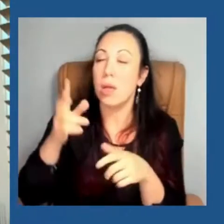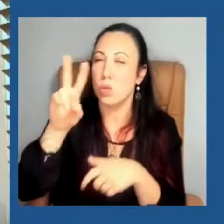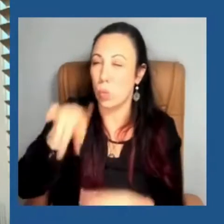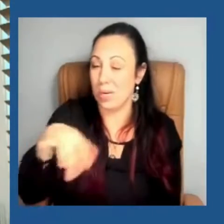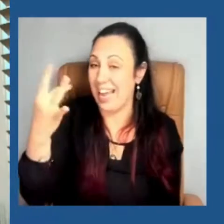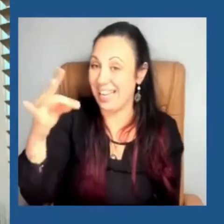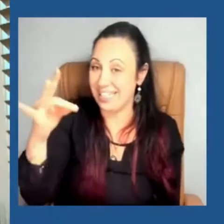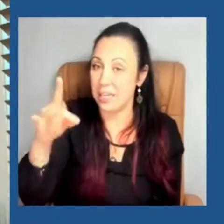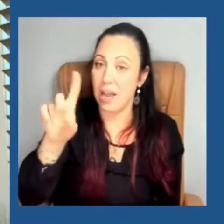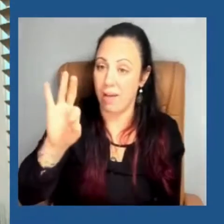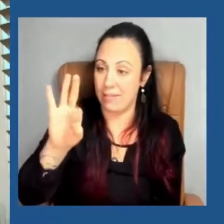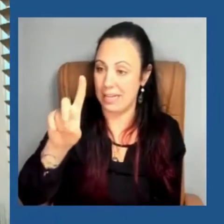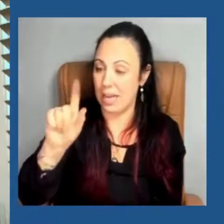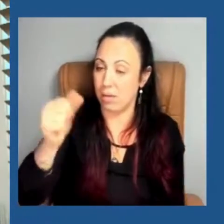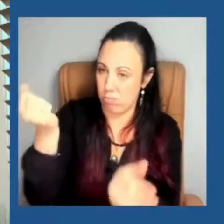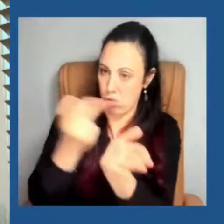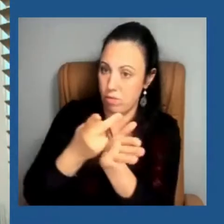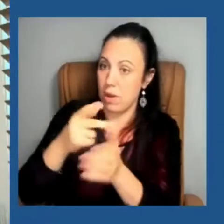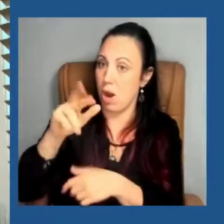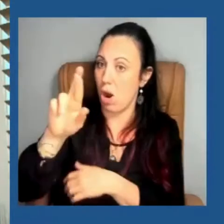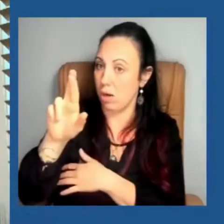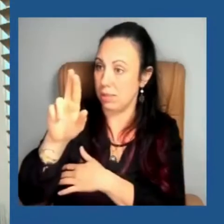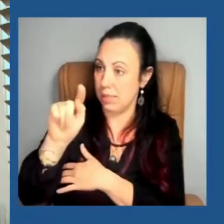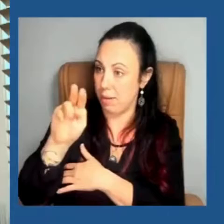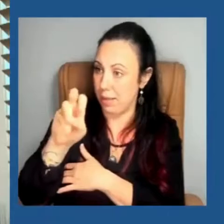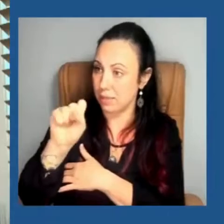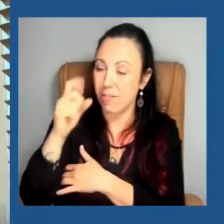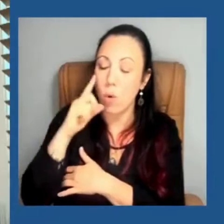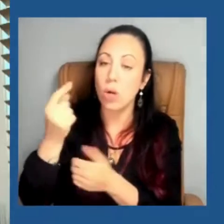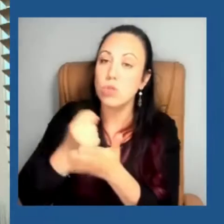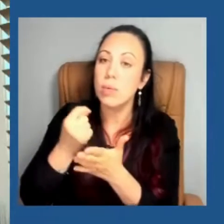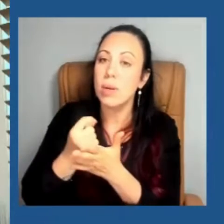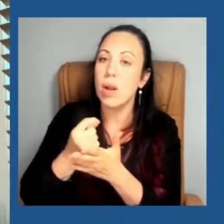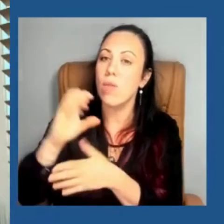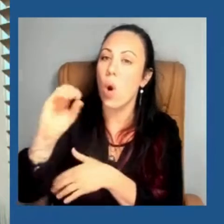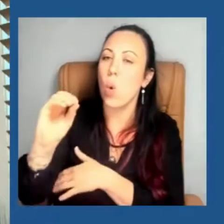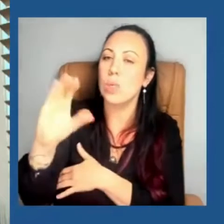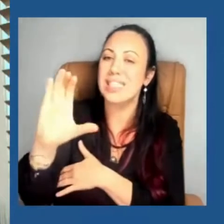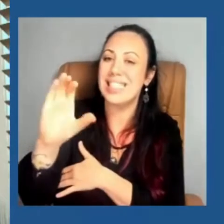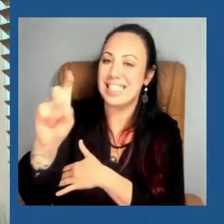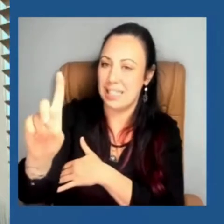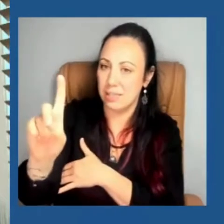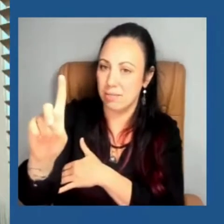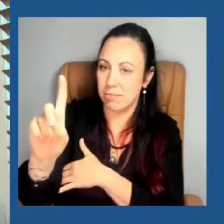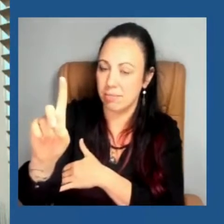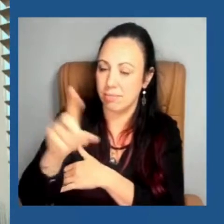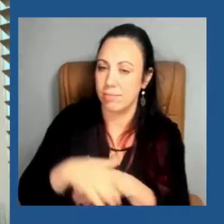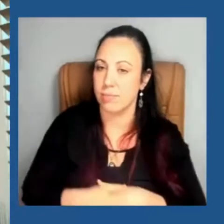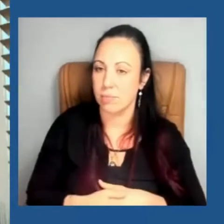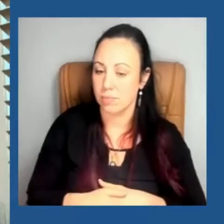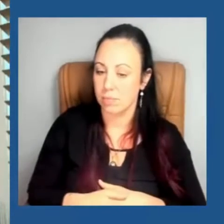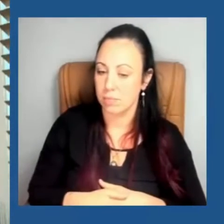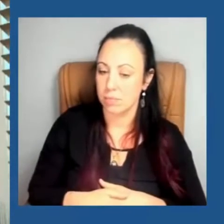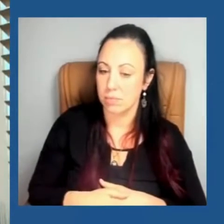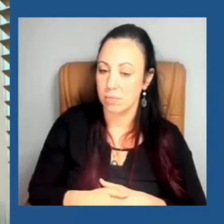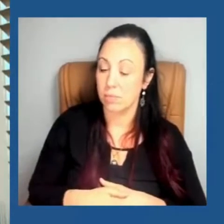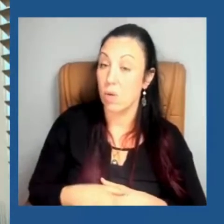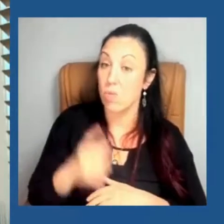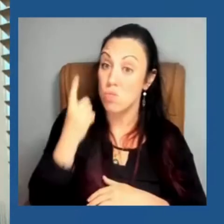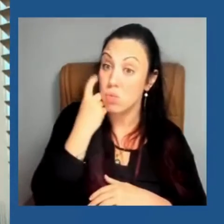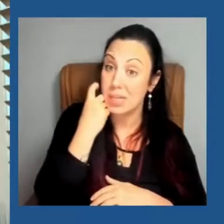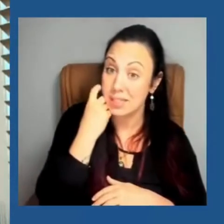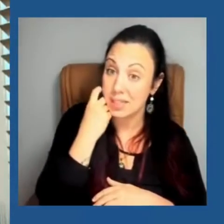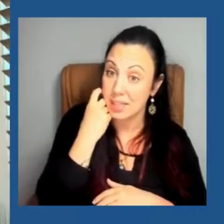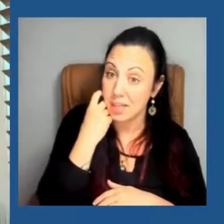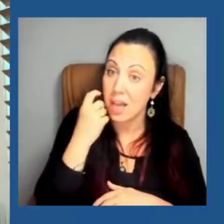FDA also cleared RTMS for the treatment of severe obsessive-compulsive disorder, or OCD. More recently, the